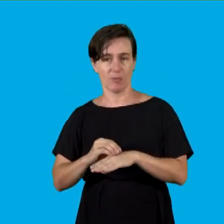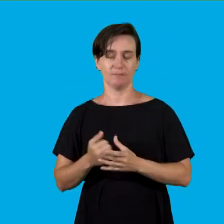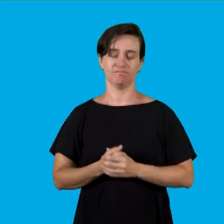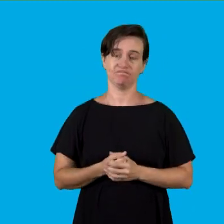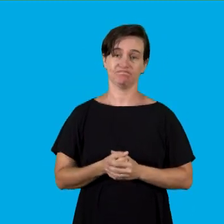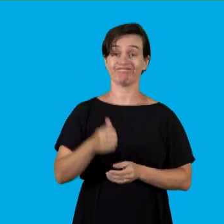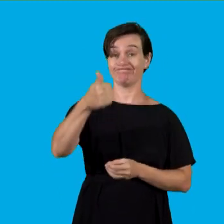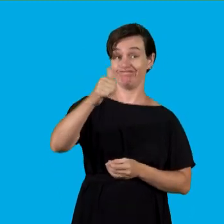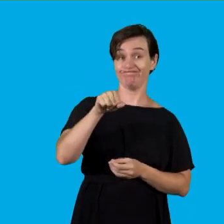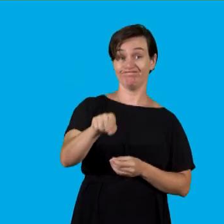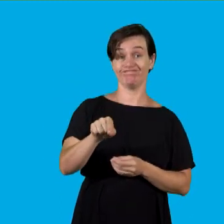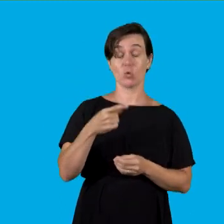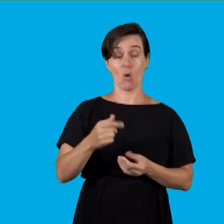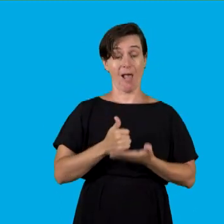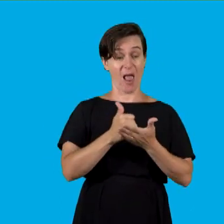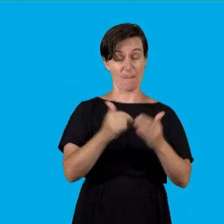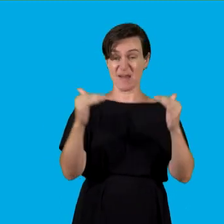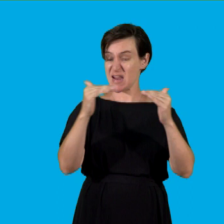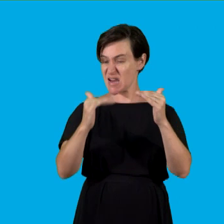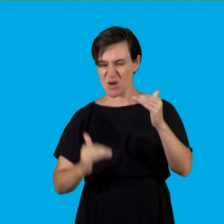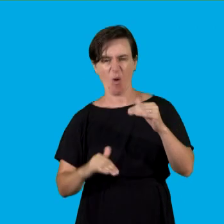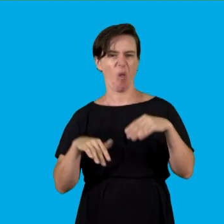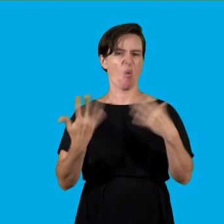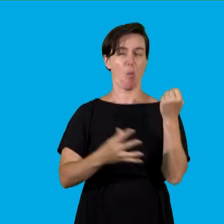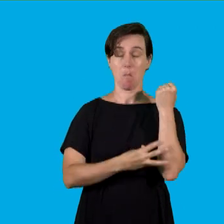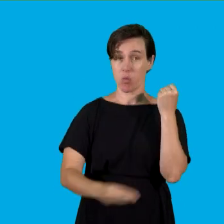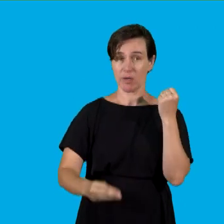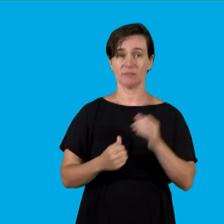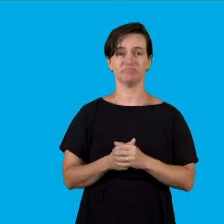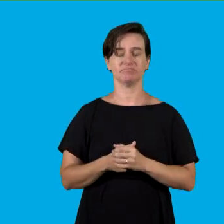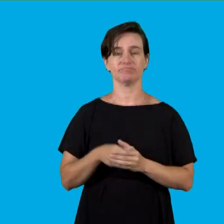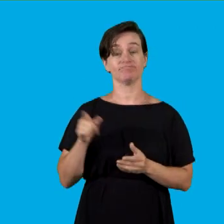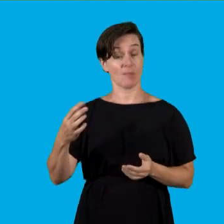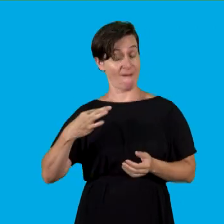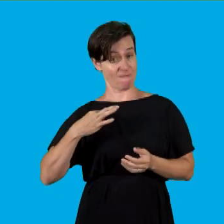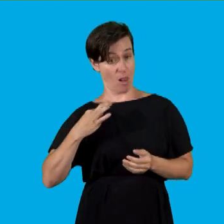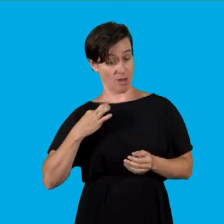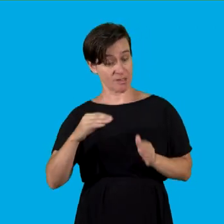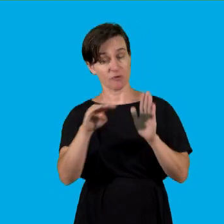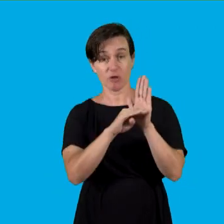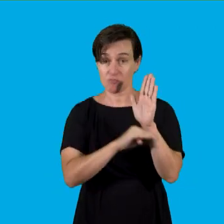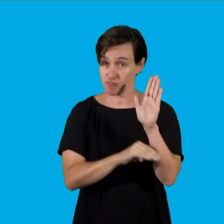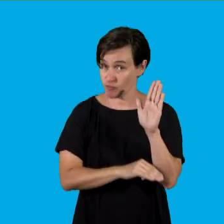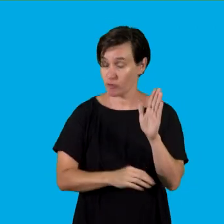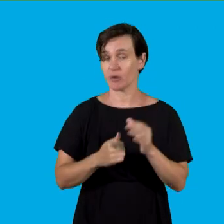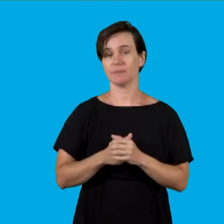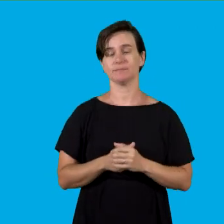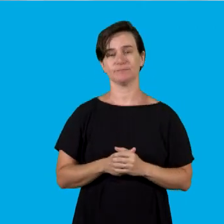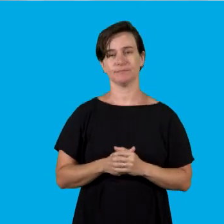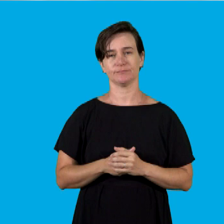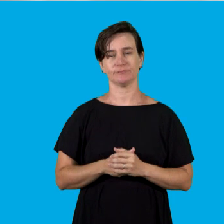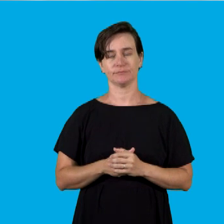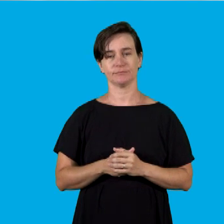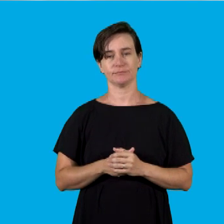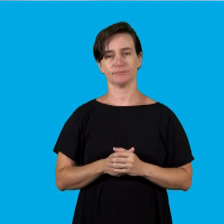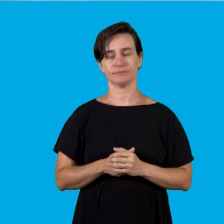address inequality and poverty. Offer best volunteering programs. Best volunteering programs in a way